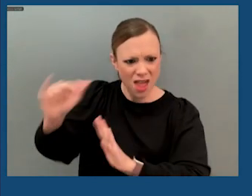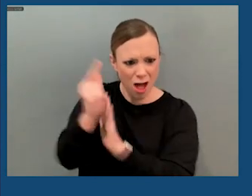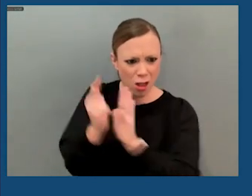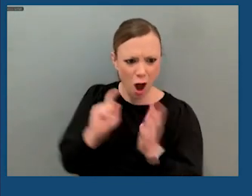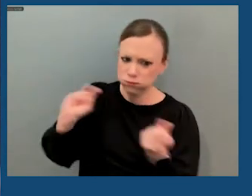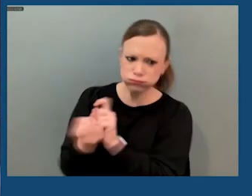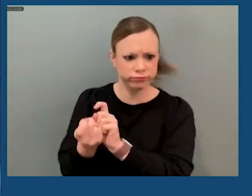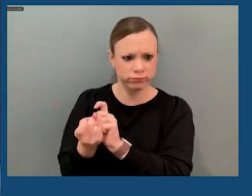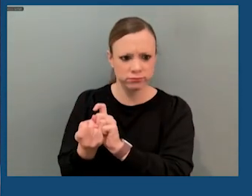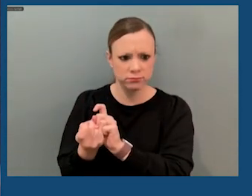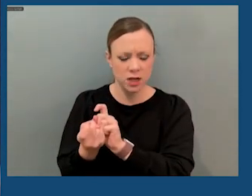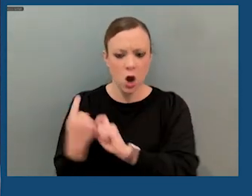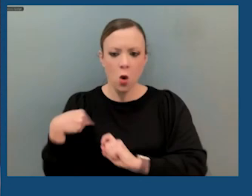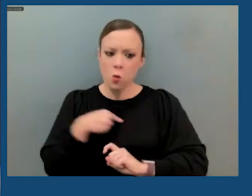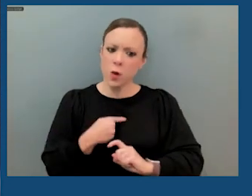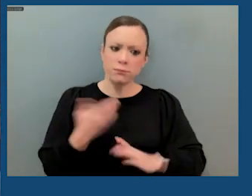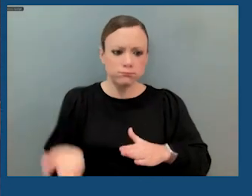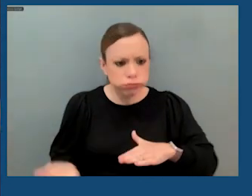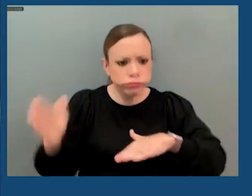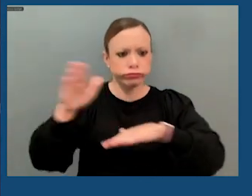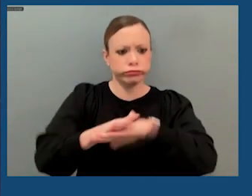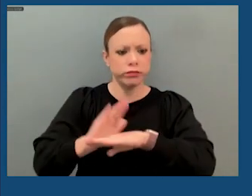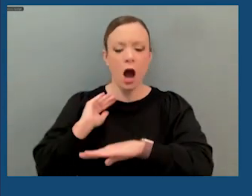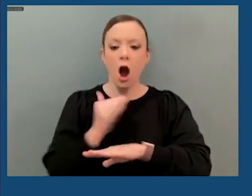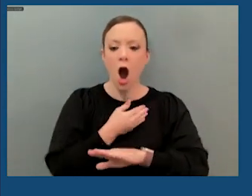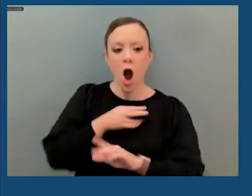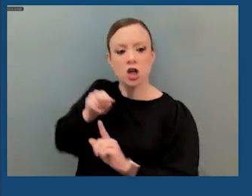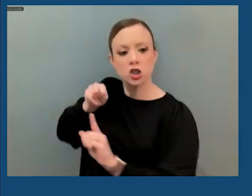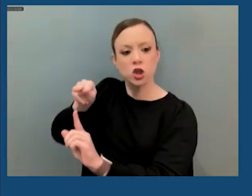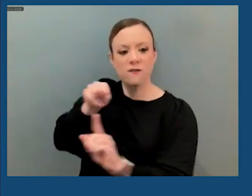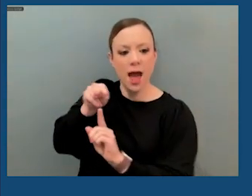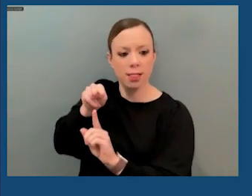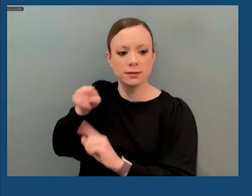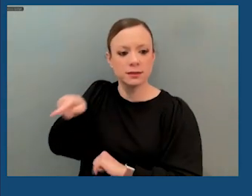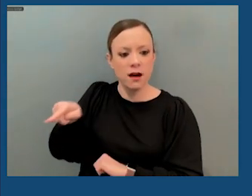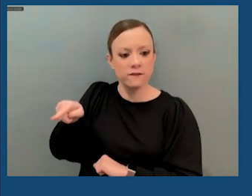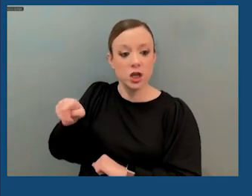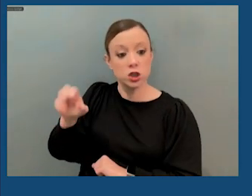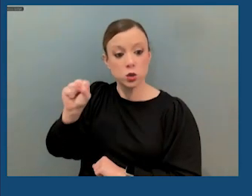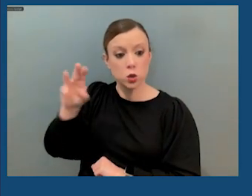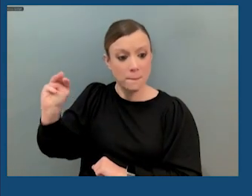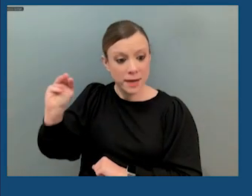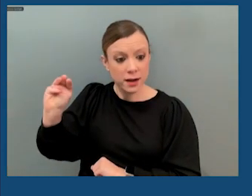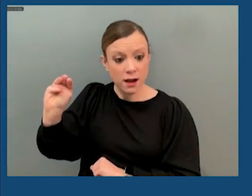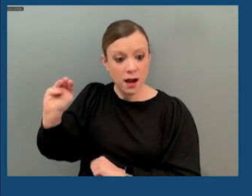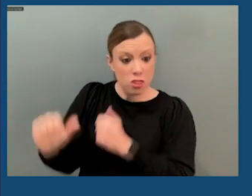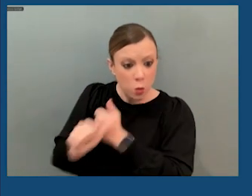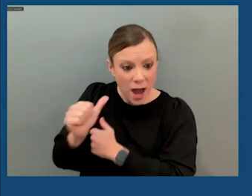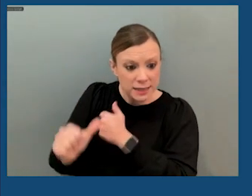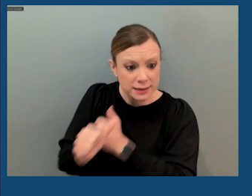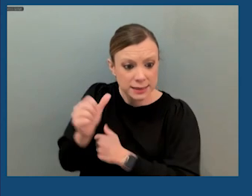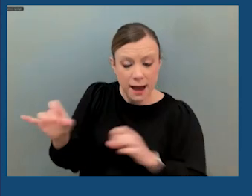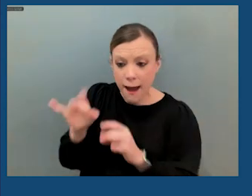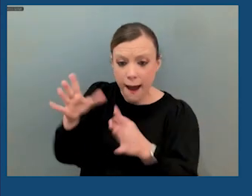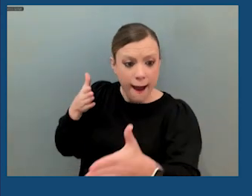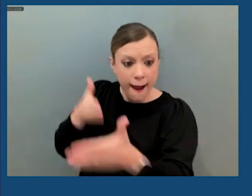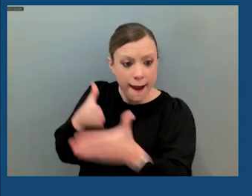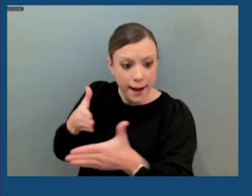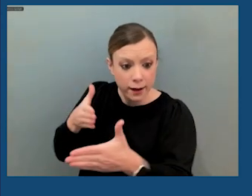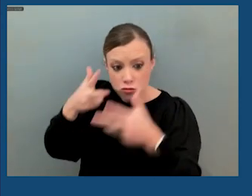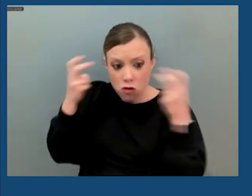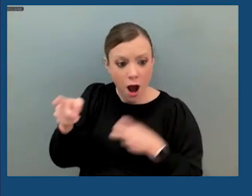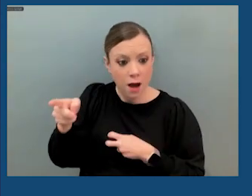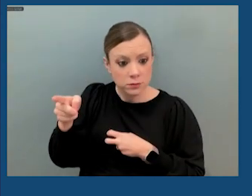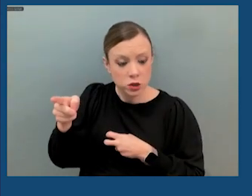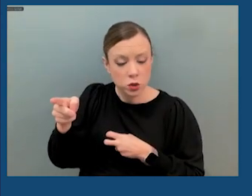And beefing up our surveillance of social media hate crimes and threats so our state police can be aware of it. I'd